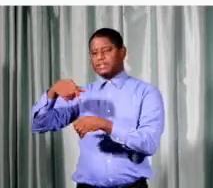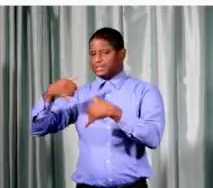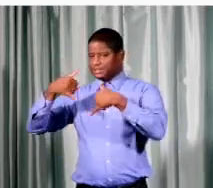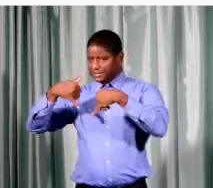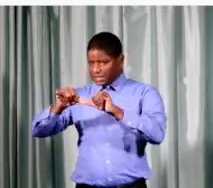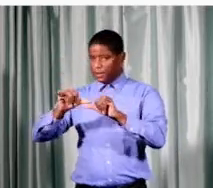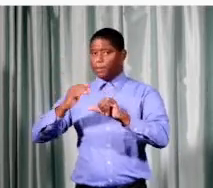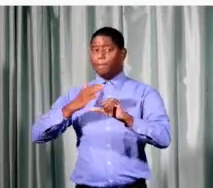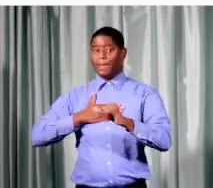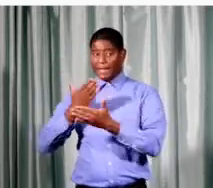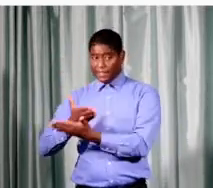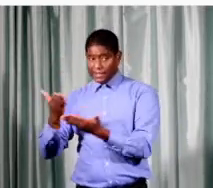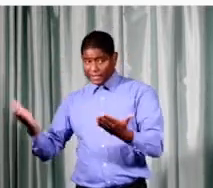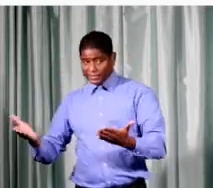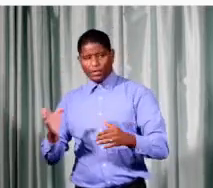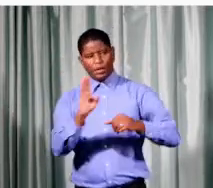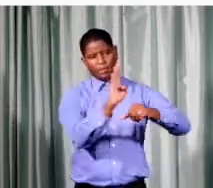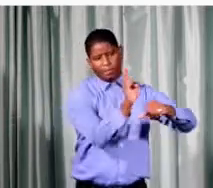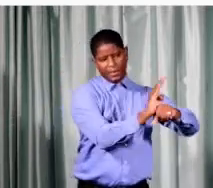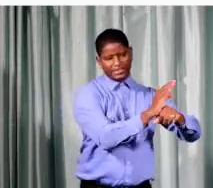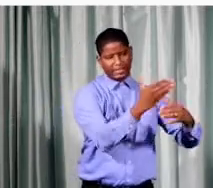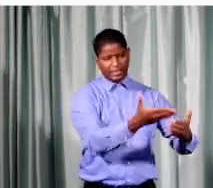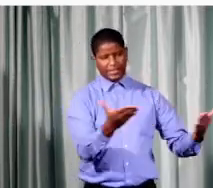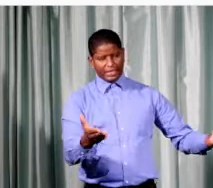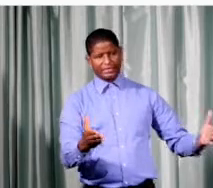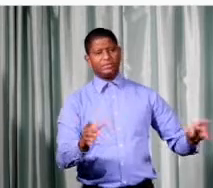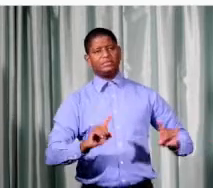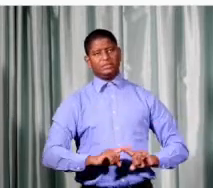Liabilities, people you owe,